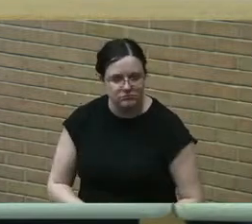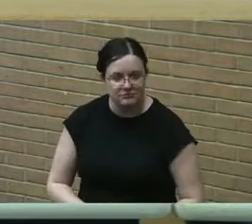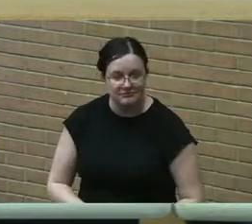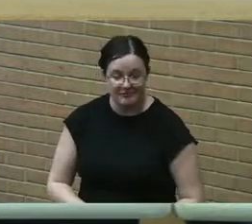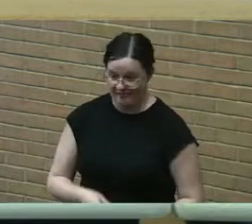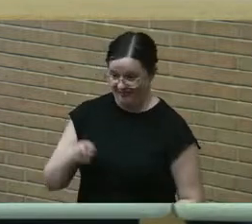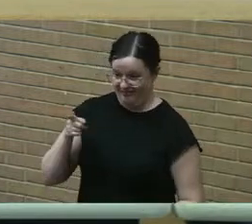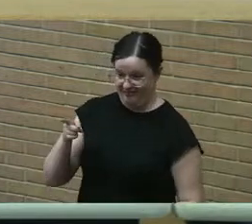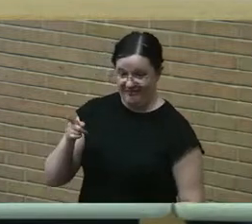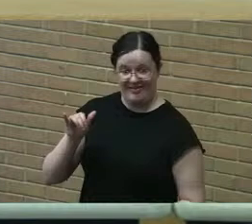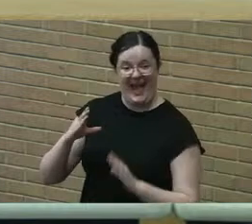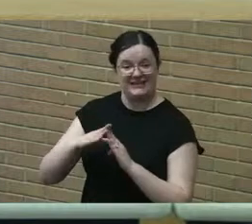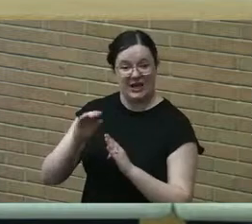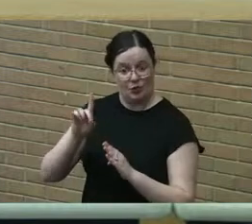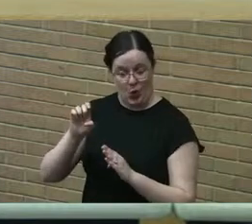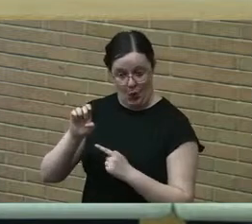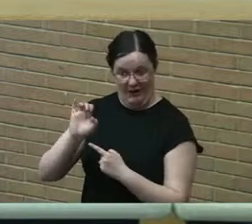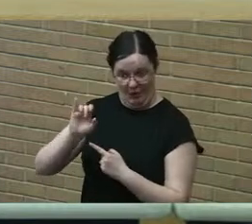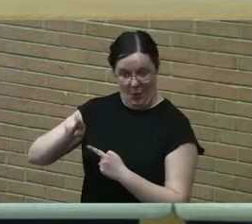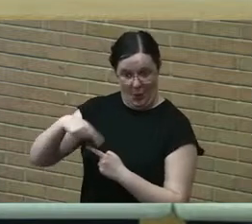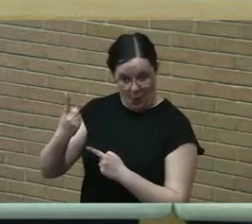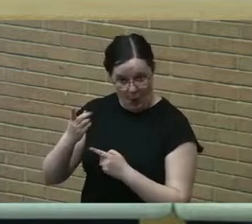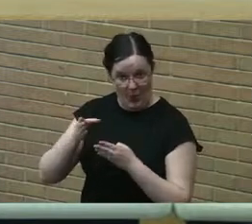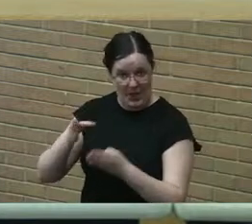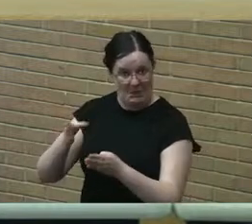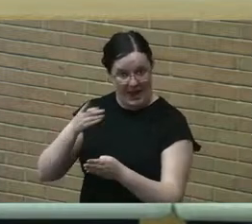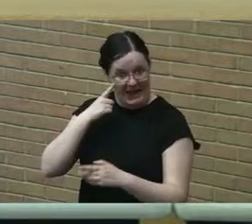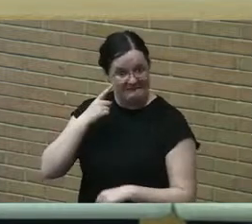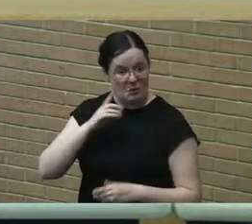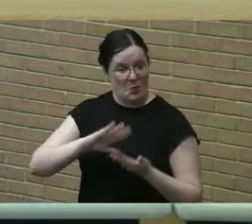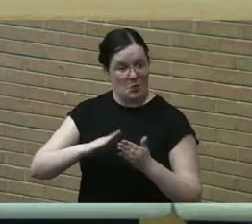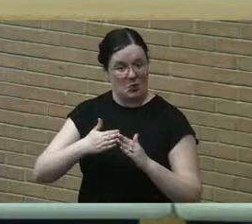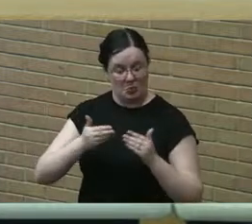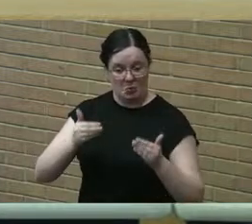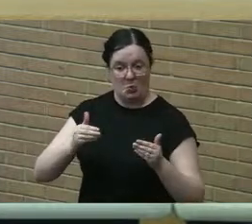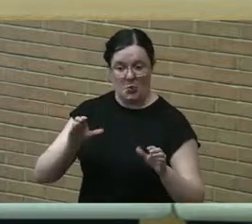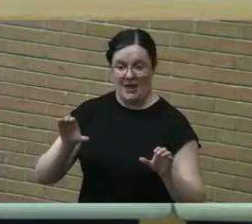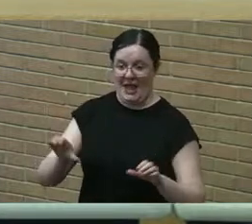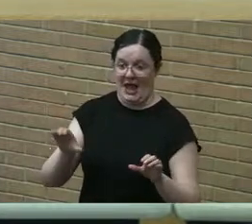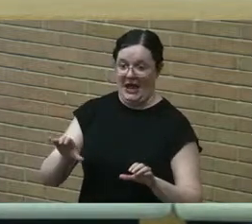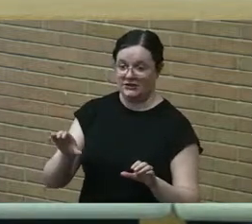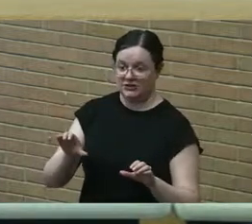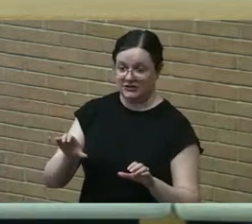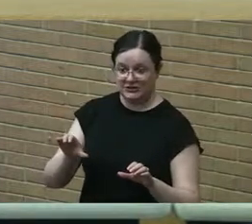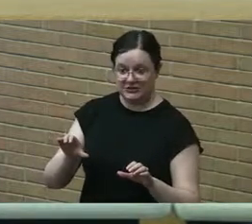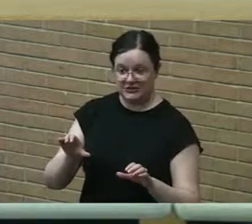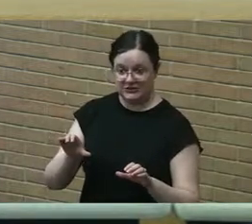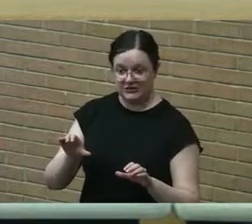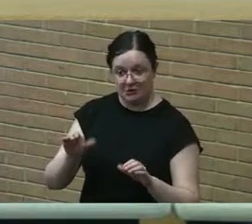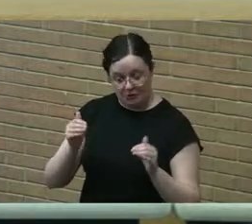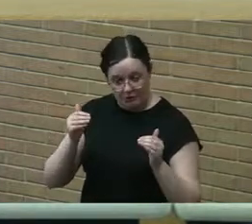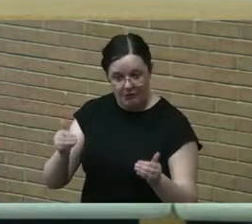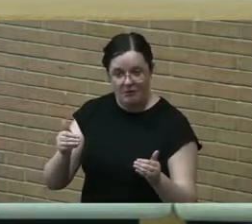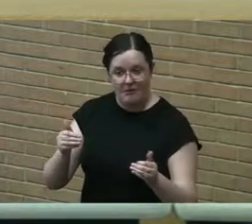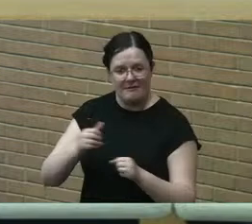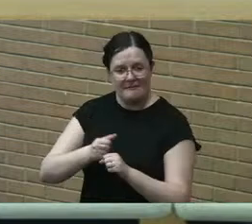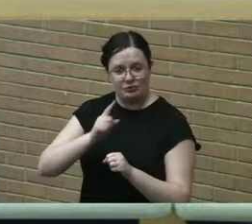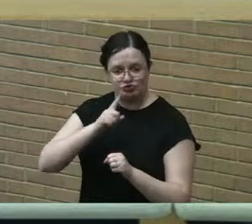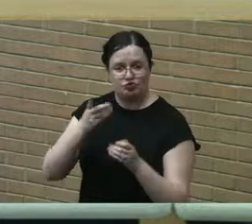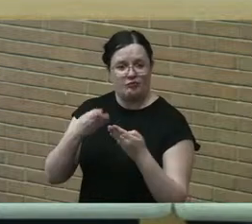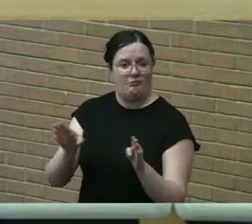way that a community can act to ensure that